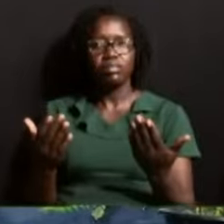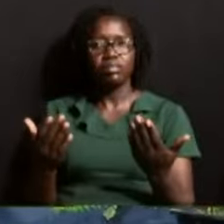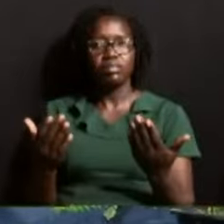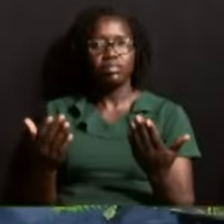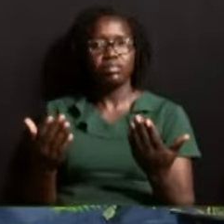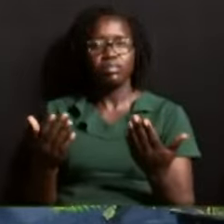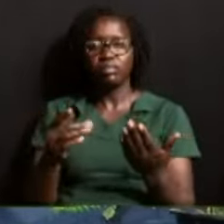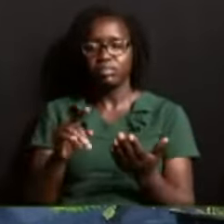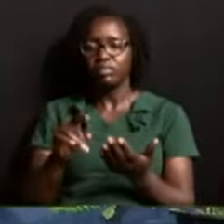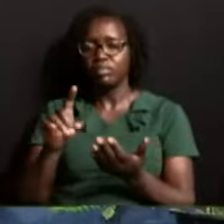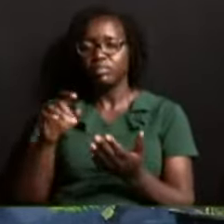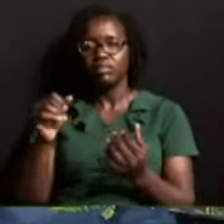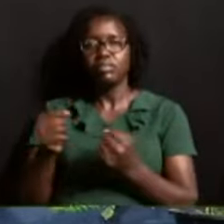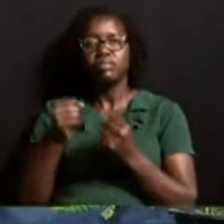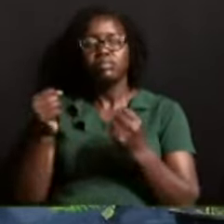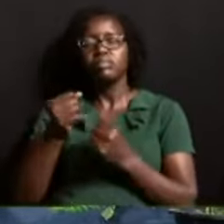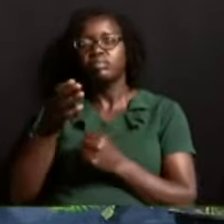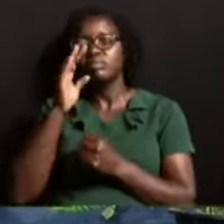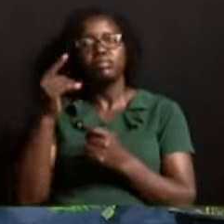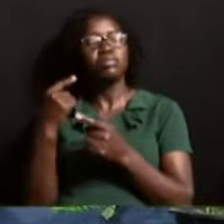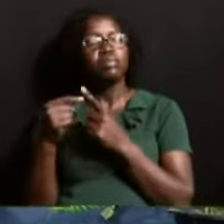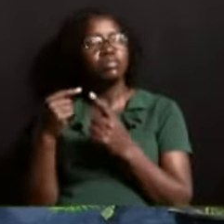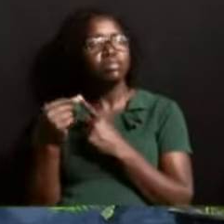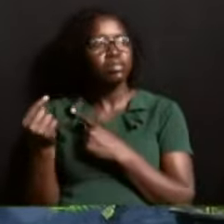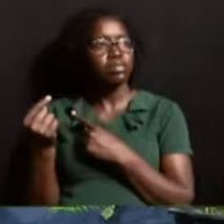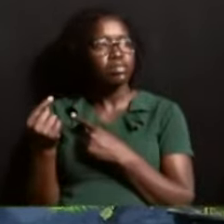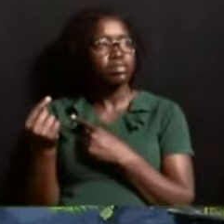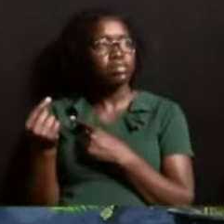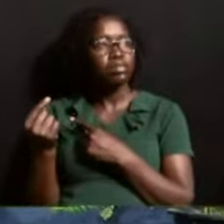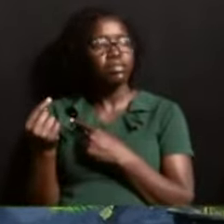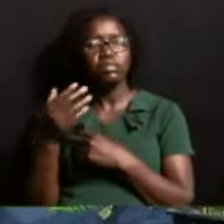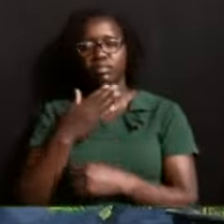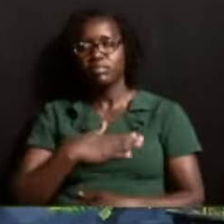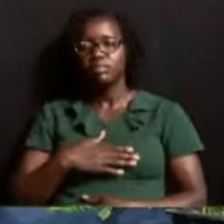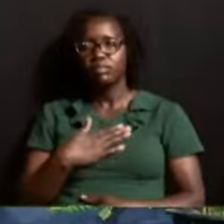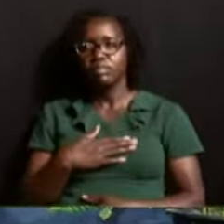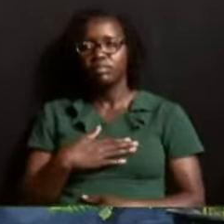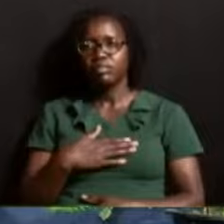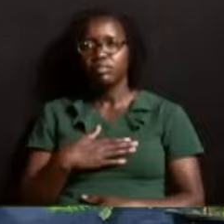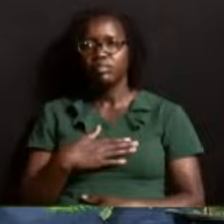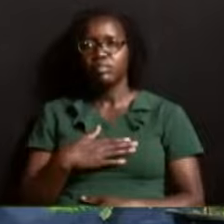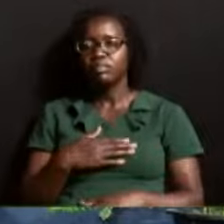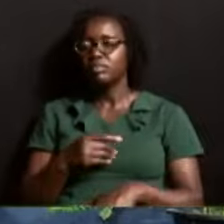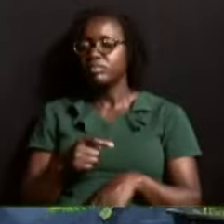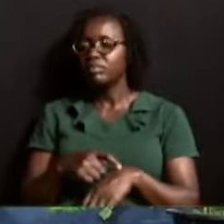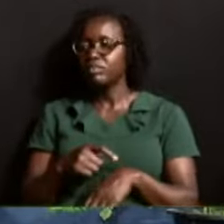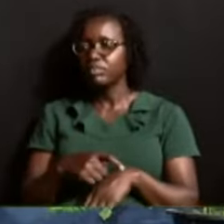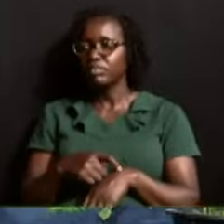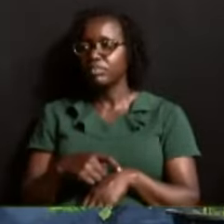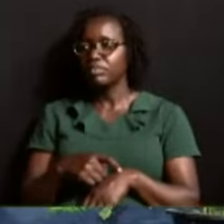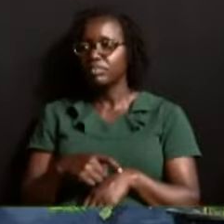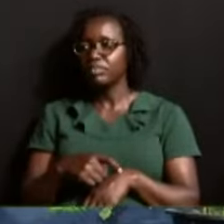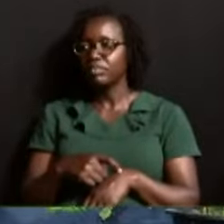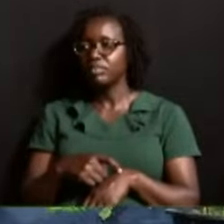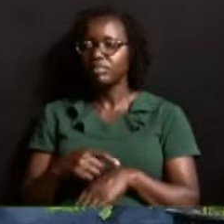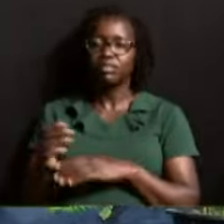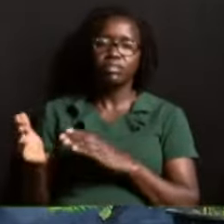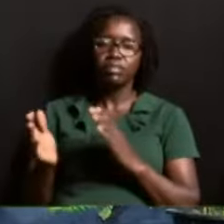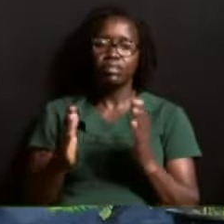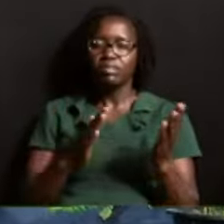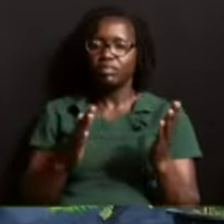see the power of God, to experience the power of God. Please, when a storm